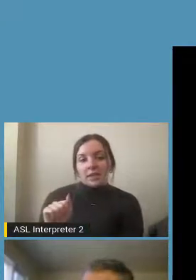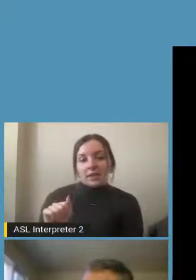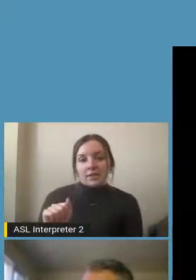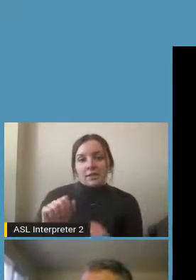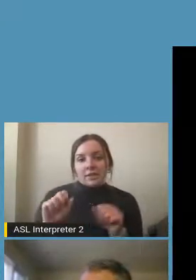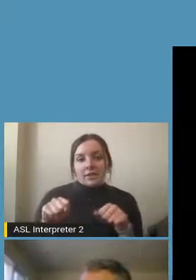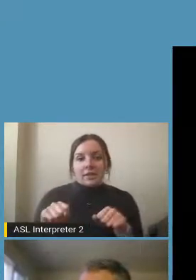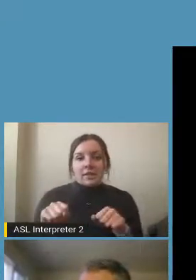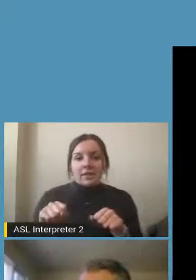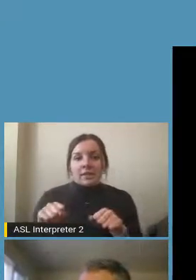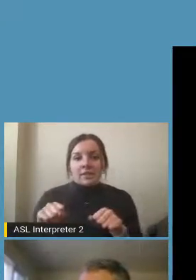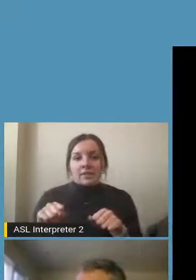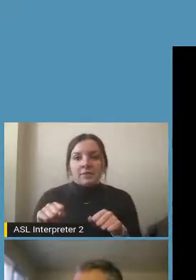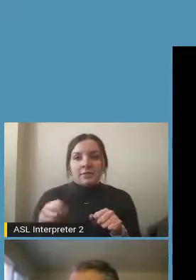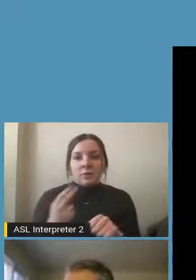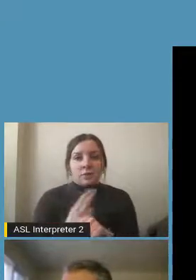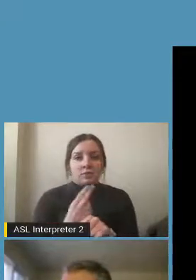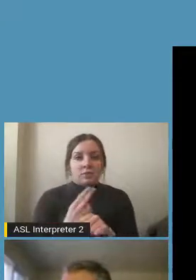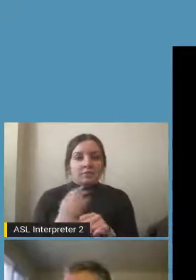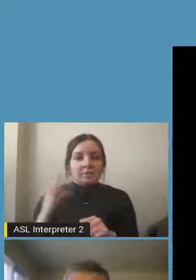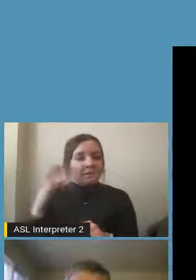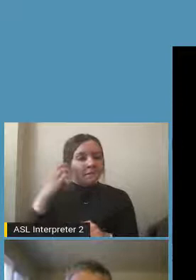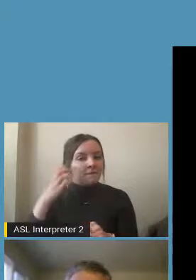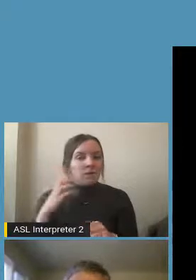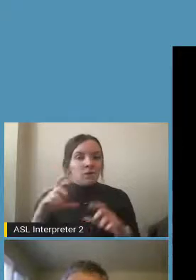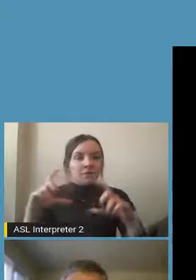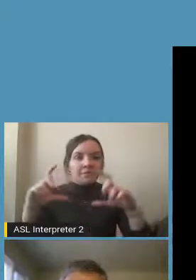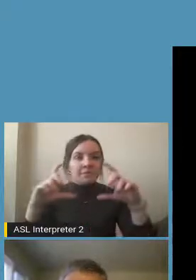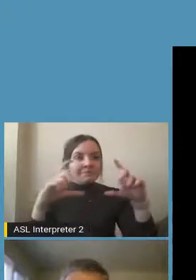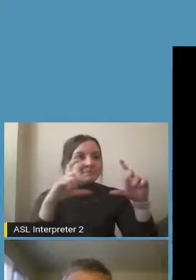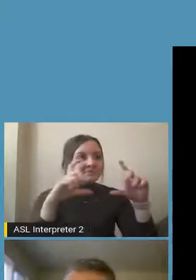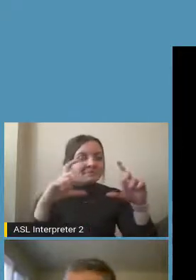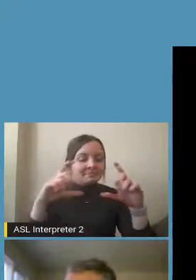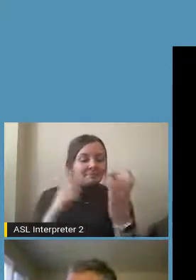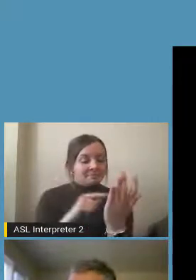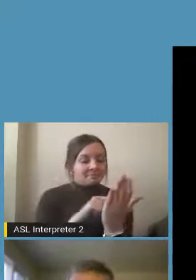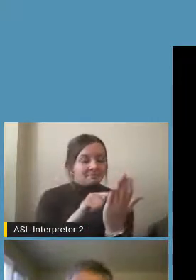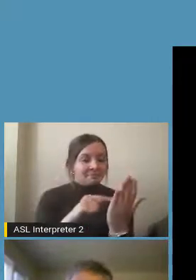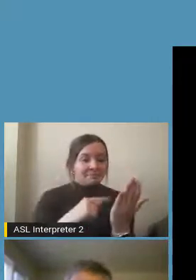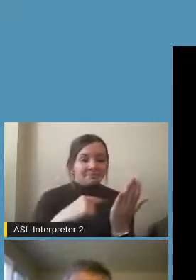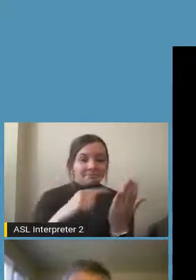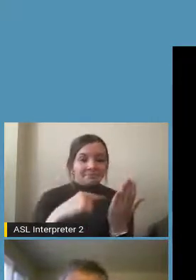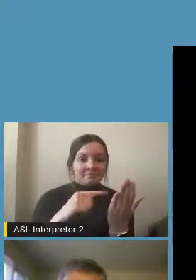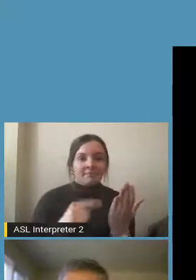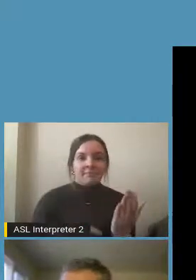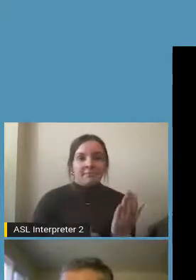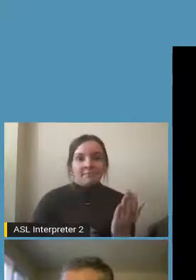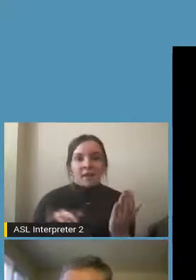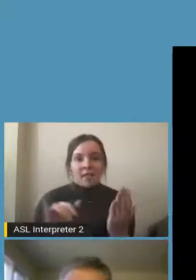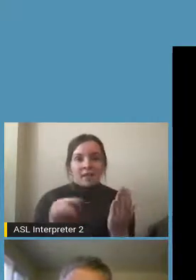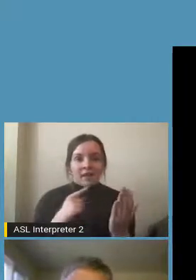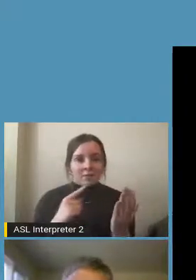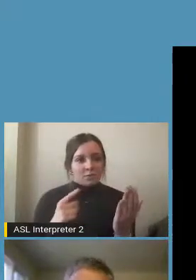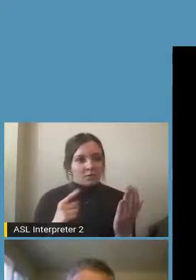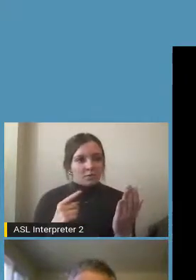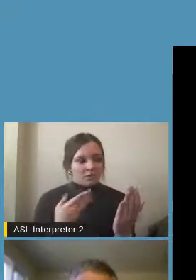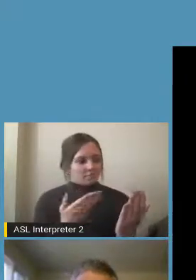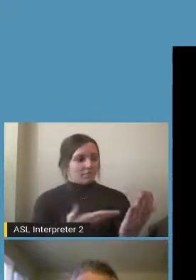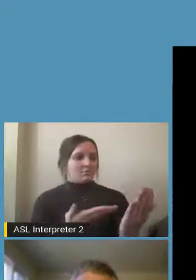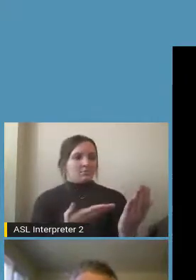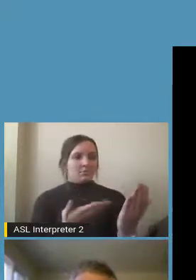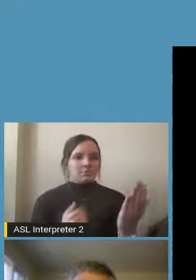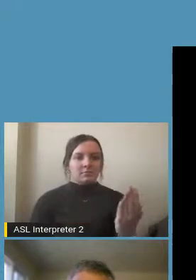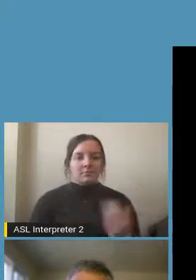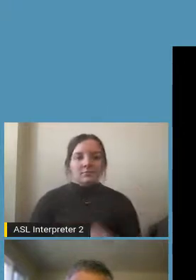phone, and then view it through their phone as if it was there right with them, through their phone, through their tablet,